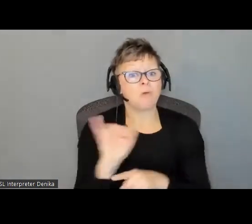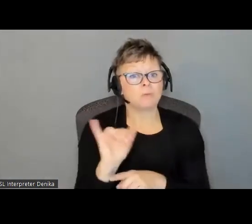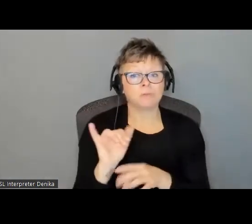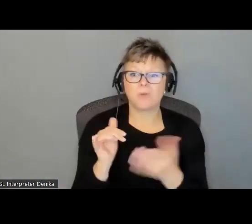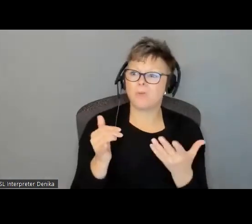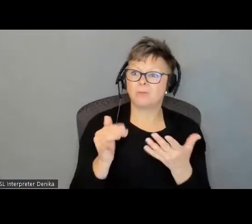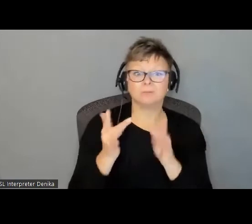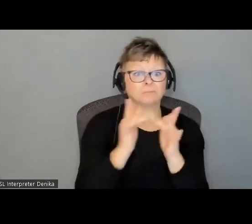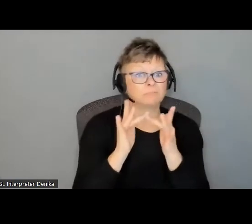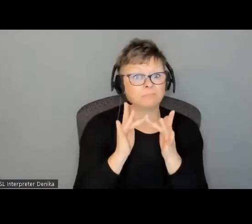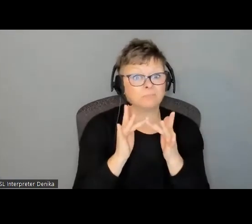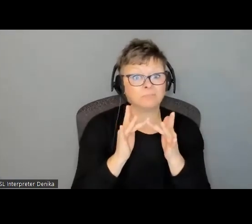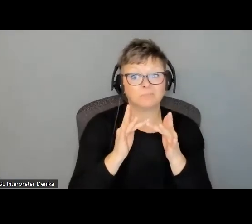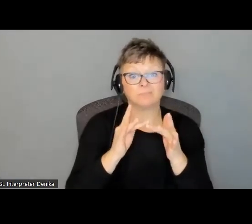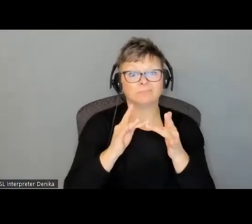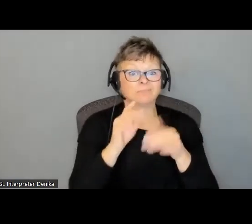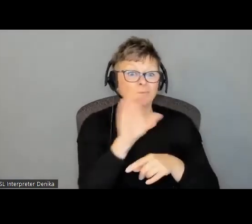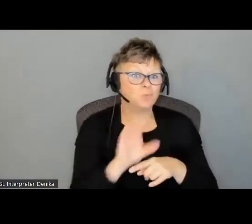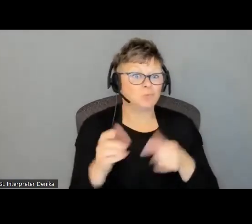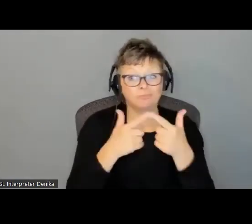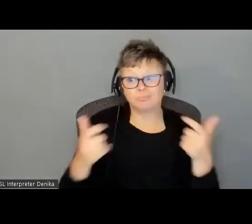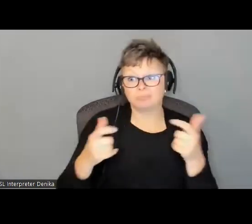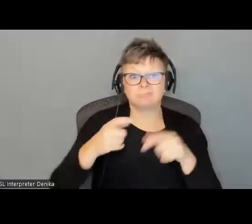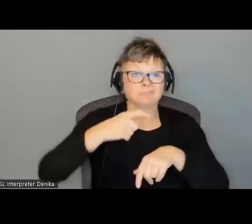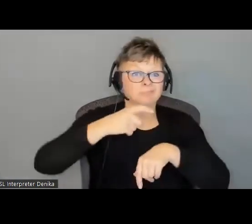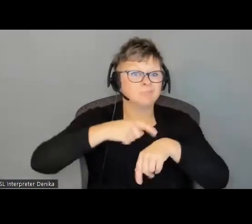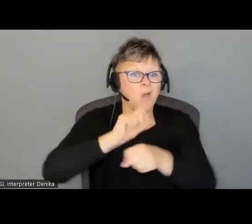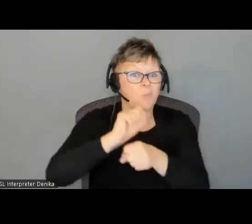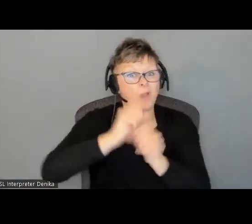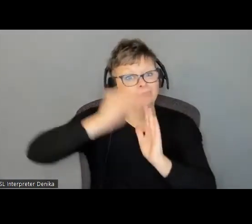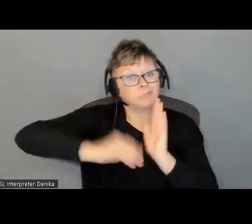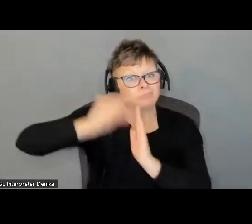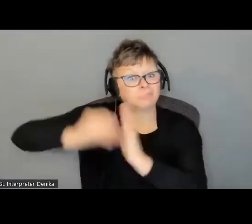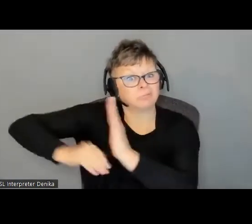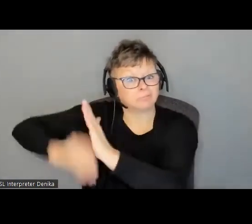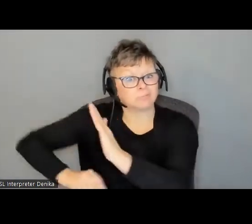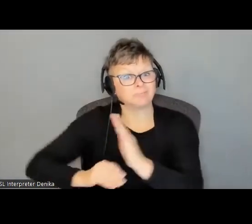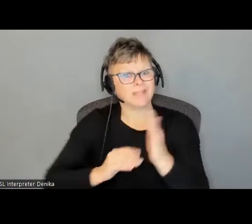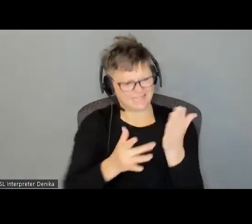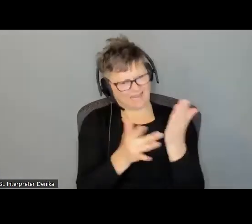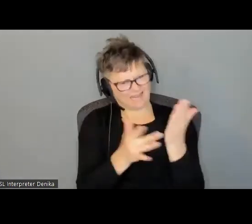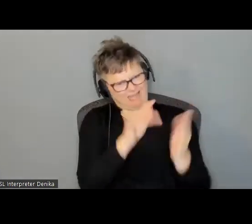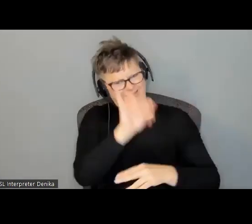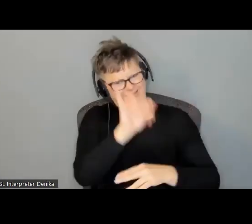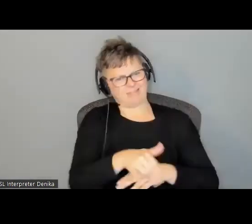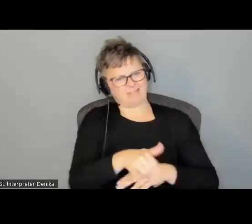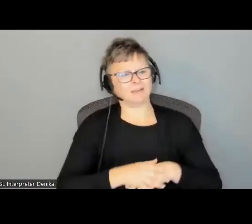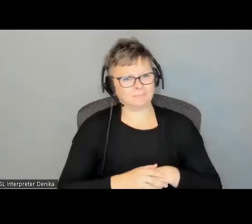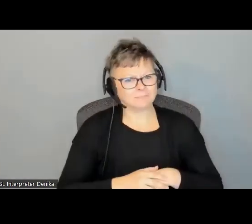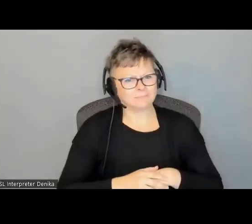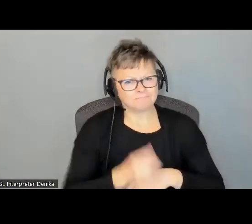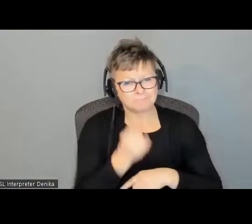We fill out timesheets and so on. And we really see that support to people with